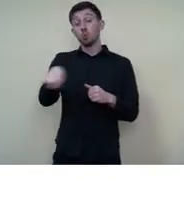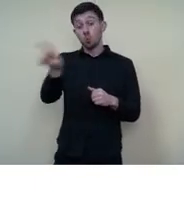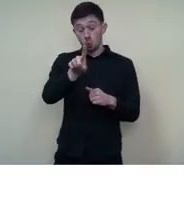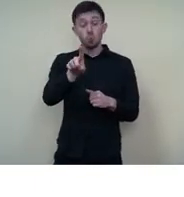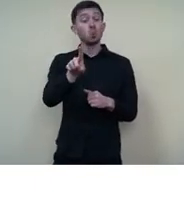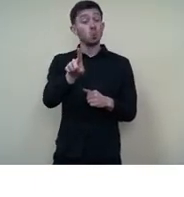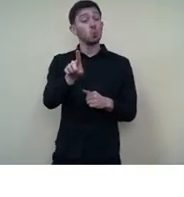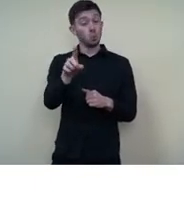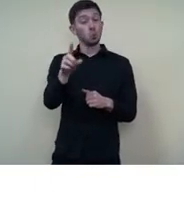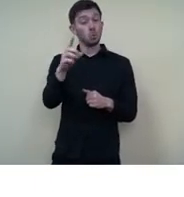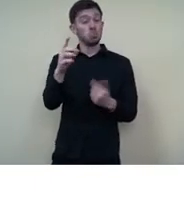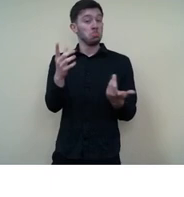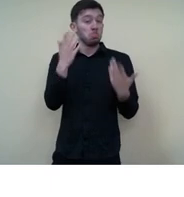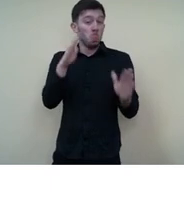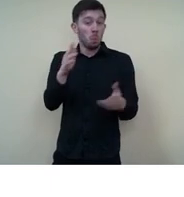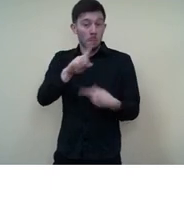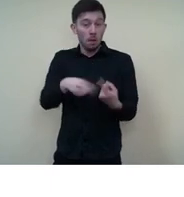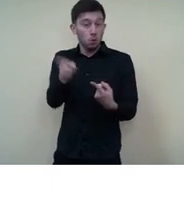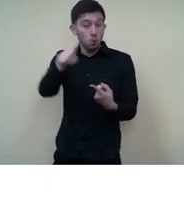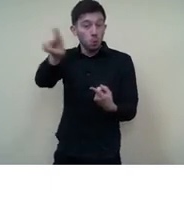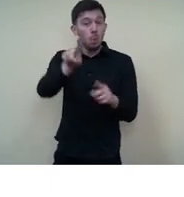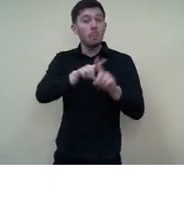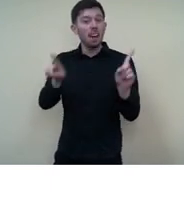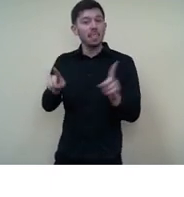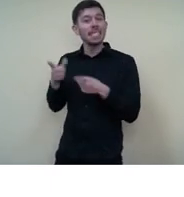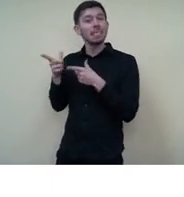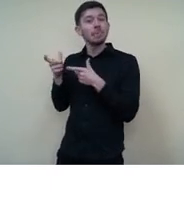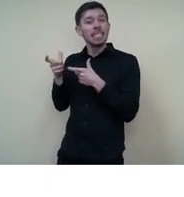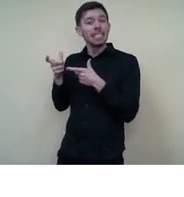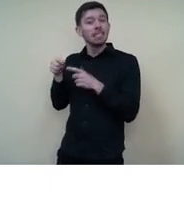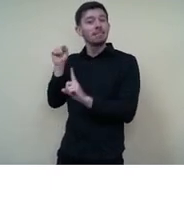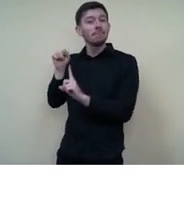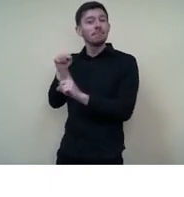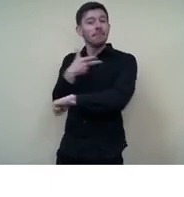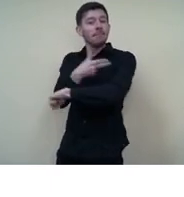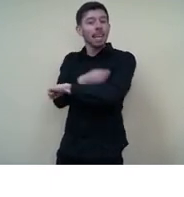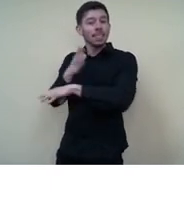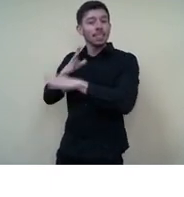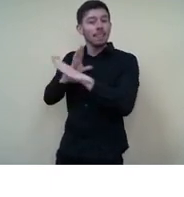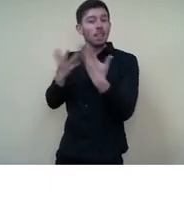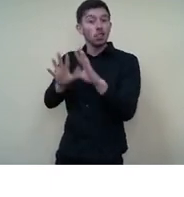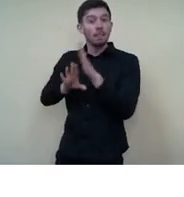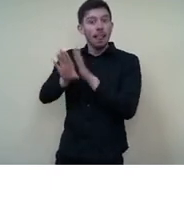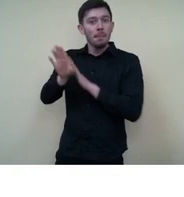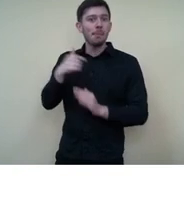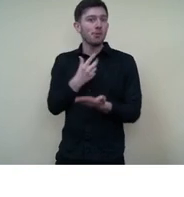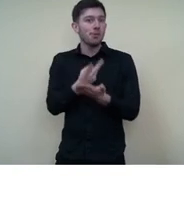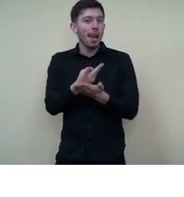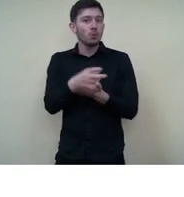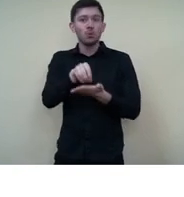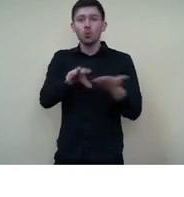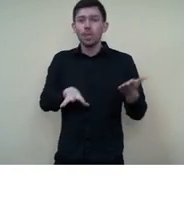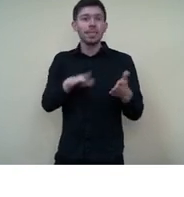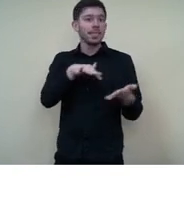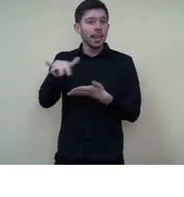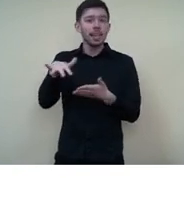I was very concerned about was the speed at which these vaccines were developed. Even though I'm a graduate student doing science,